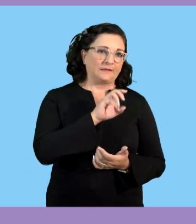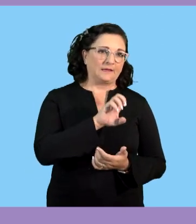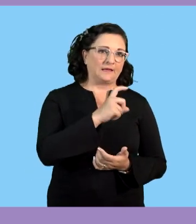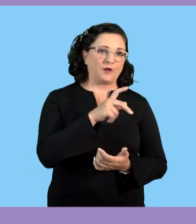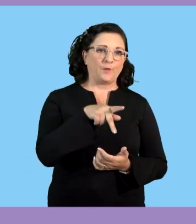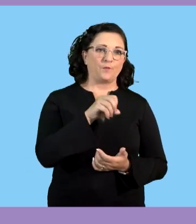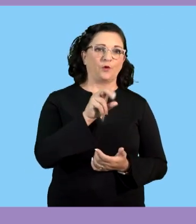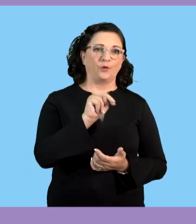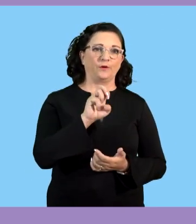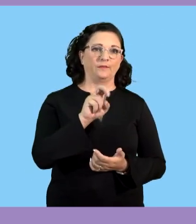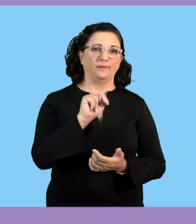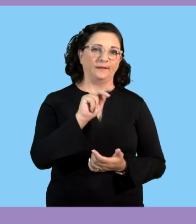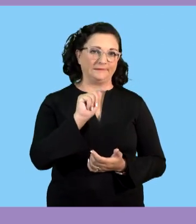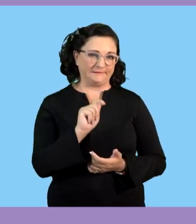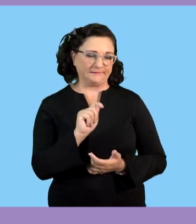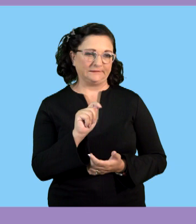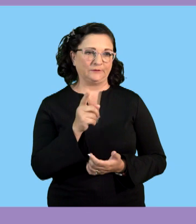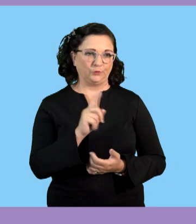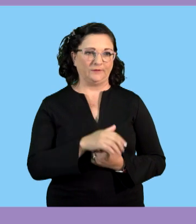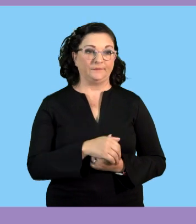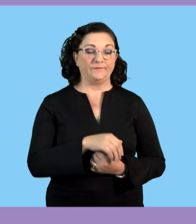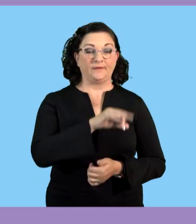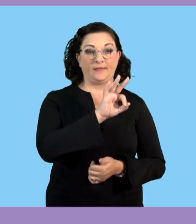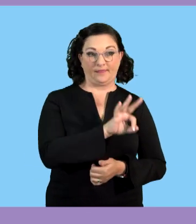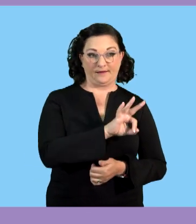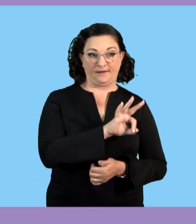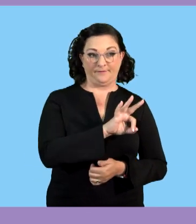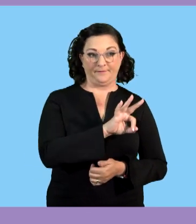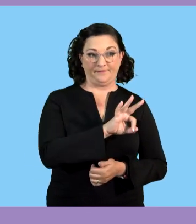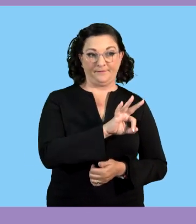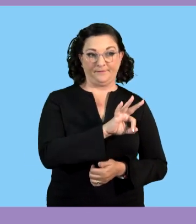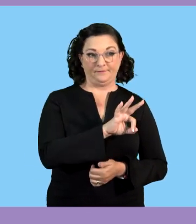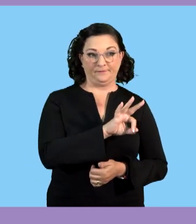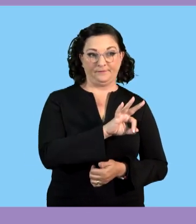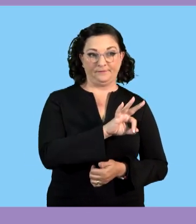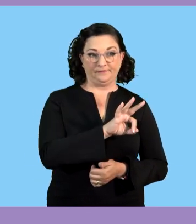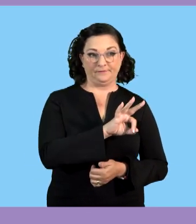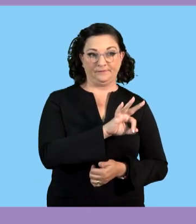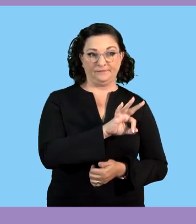an exponent? So 9 is 3